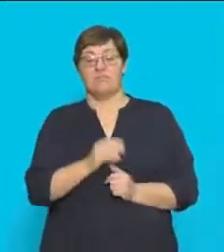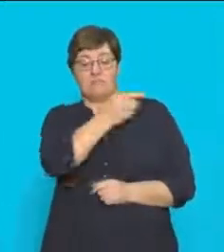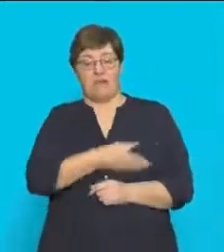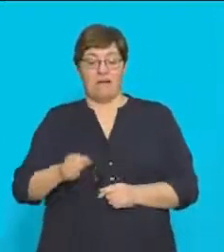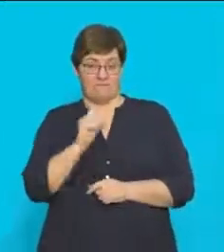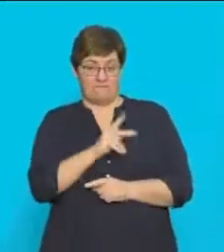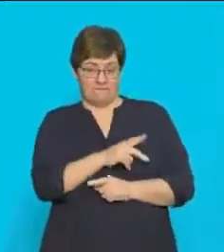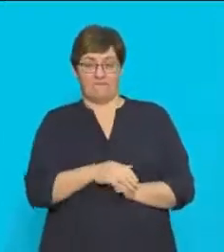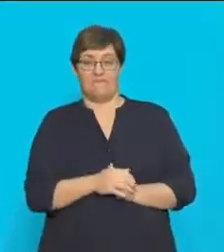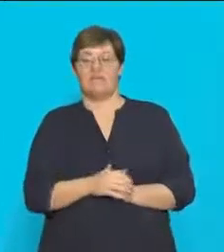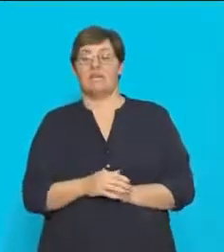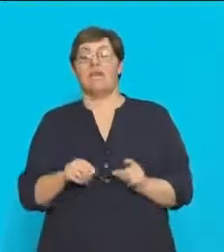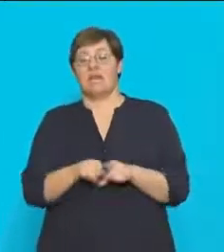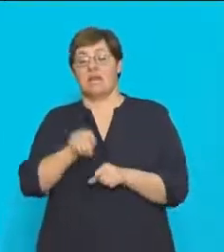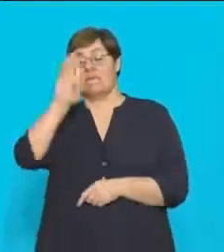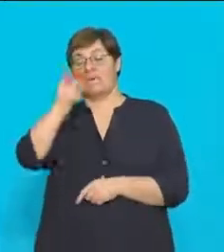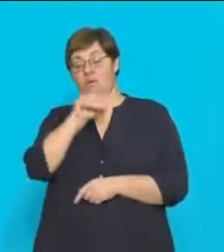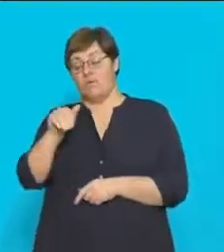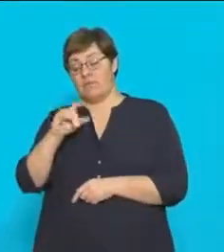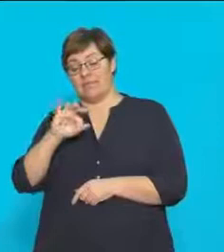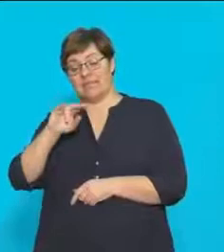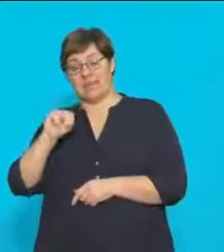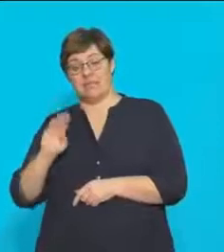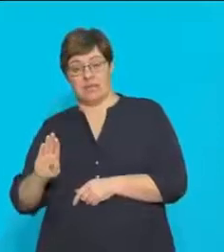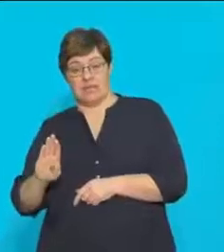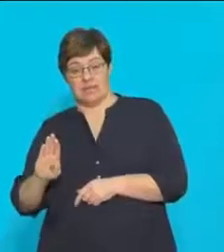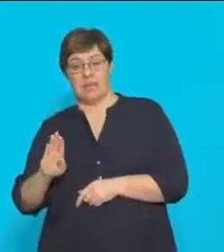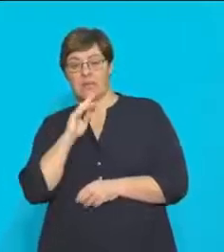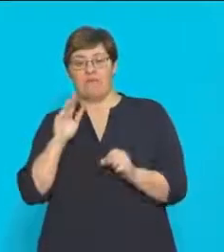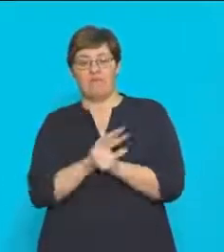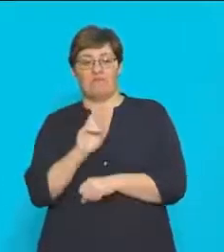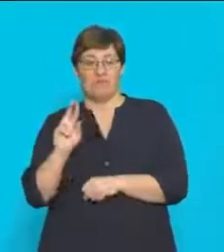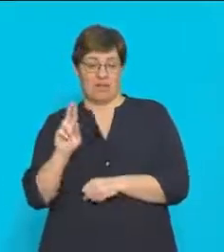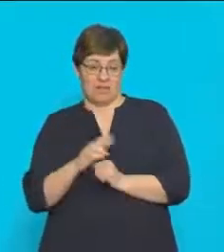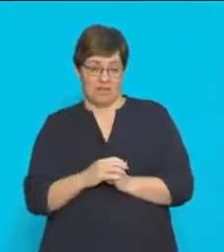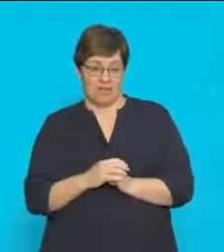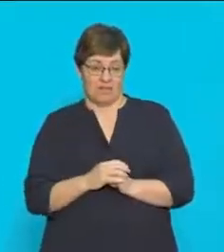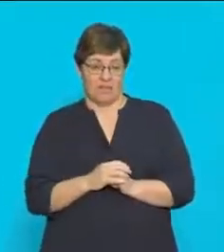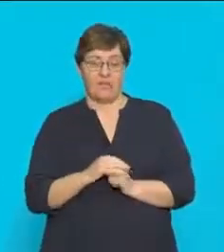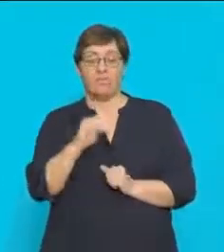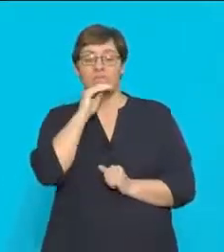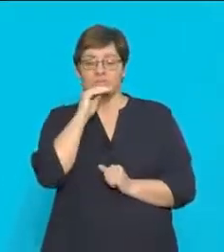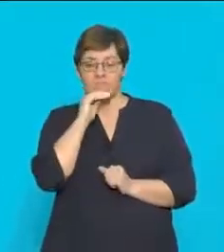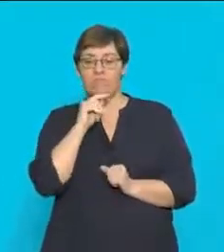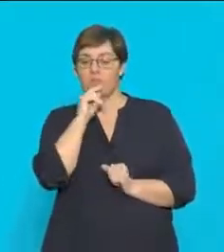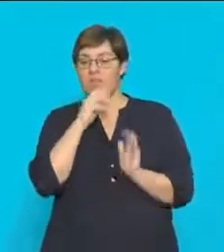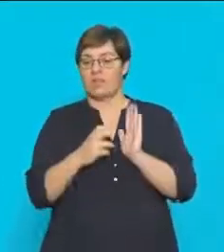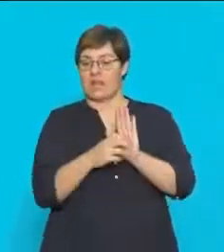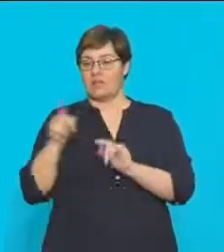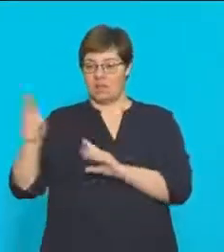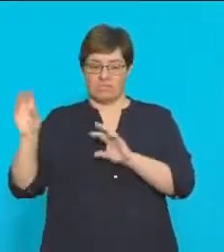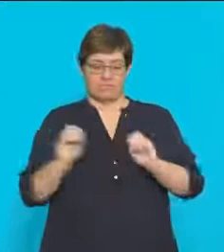pair, and B over sine B, that's our full pair. Now, we're going to use our values in our diagram